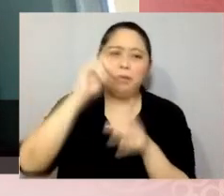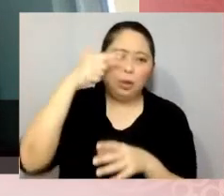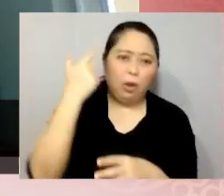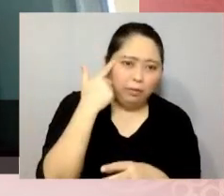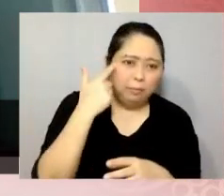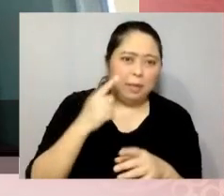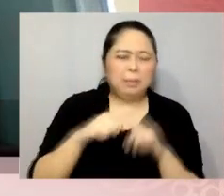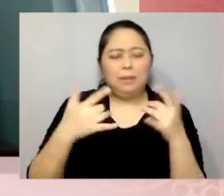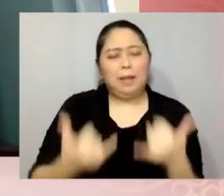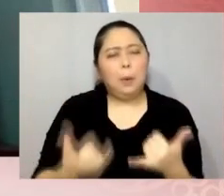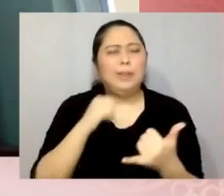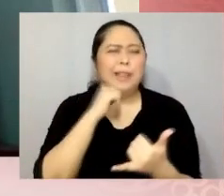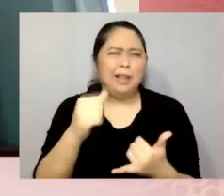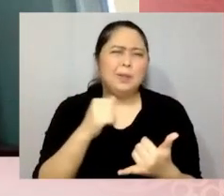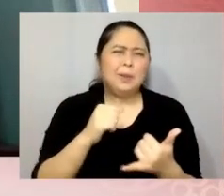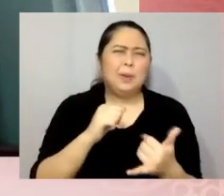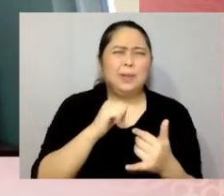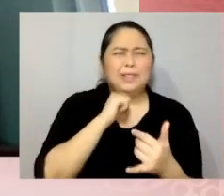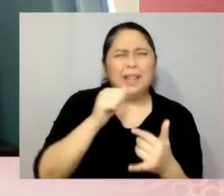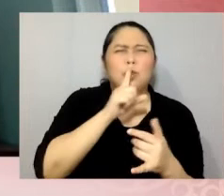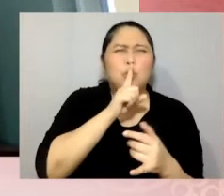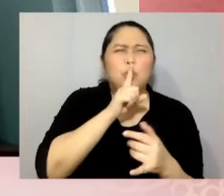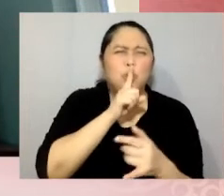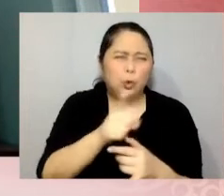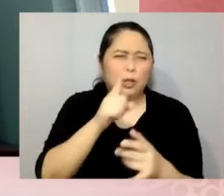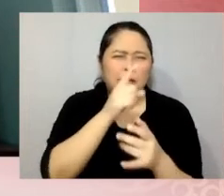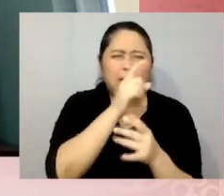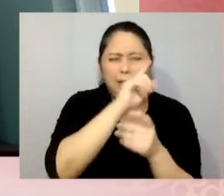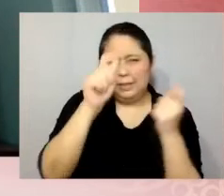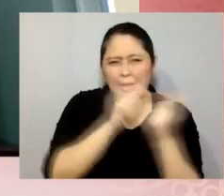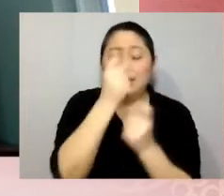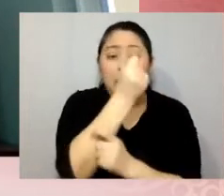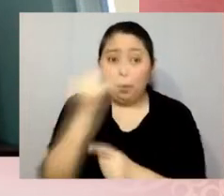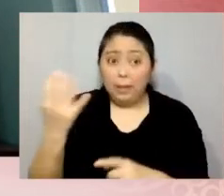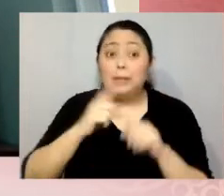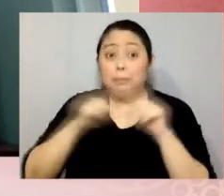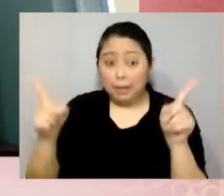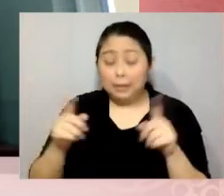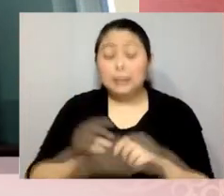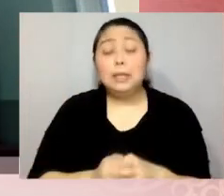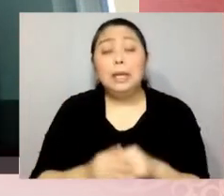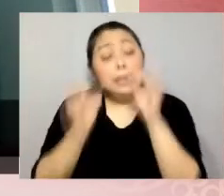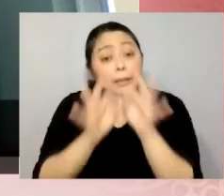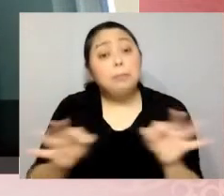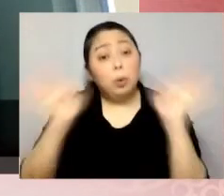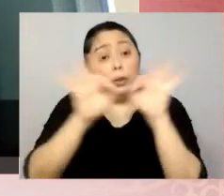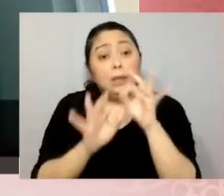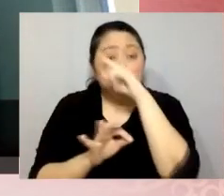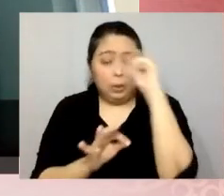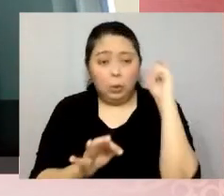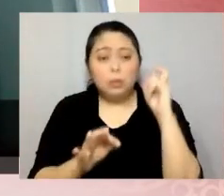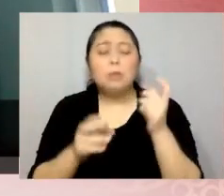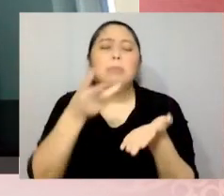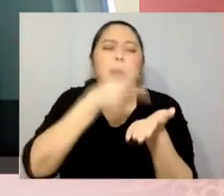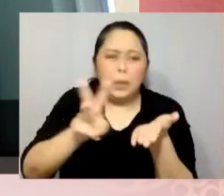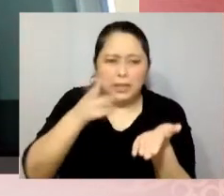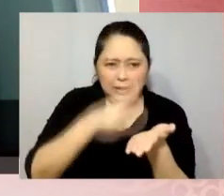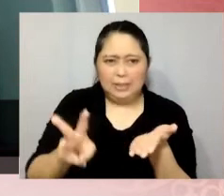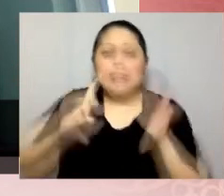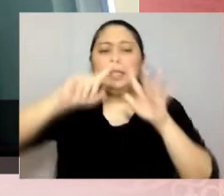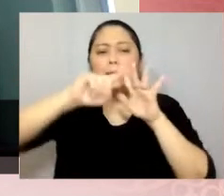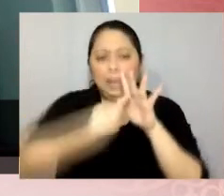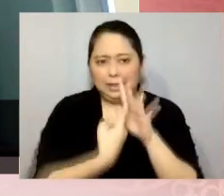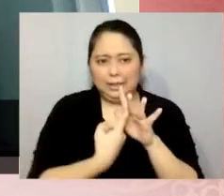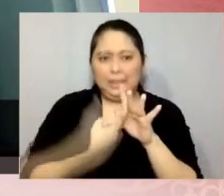number of combatants to be decommissioned. And then, so, very important po dahil masasayang, inumpisan